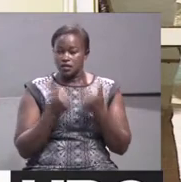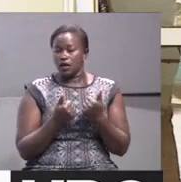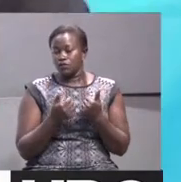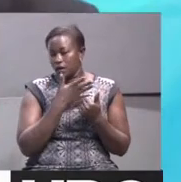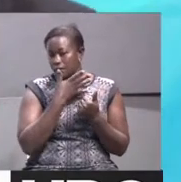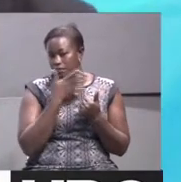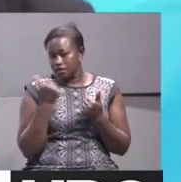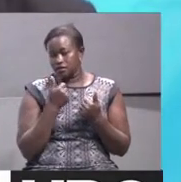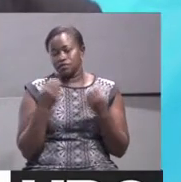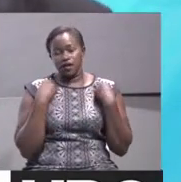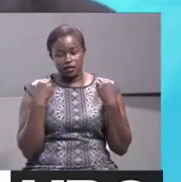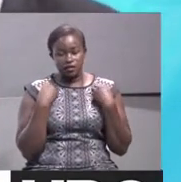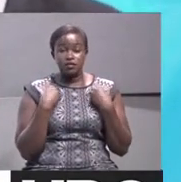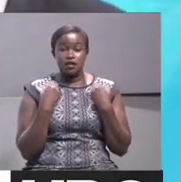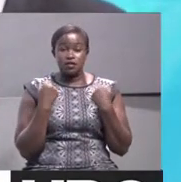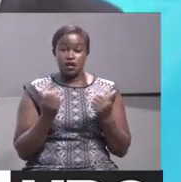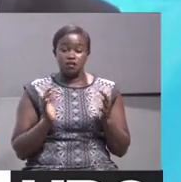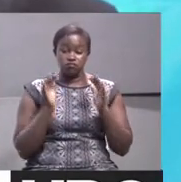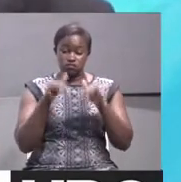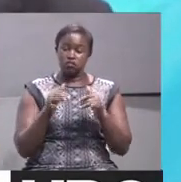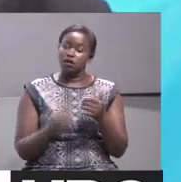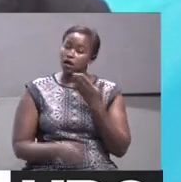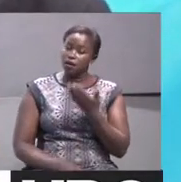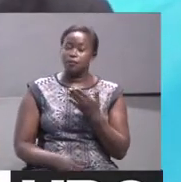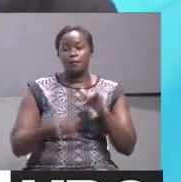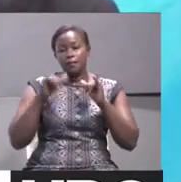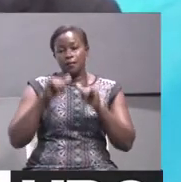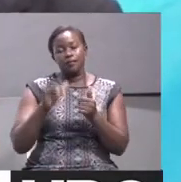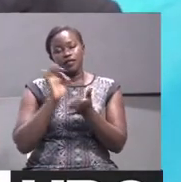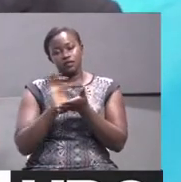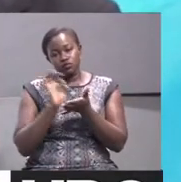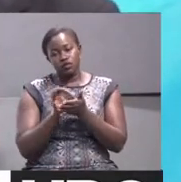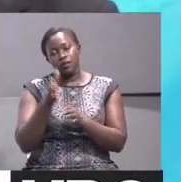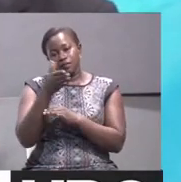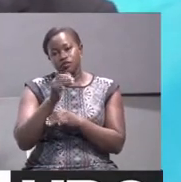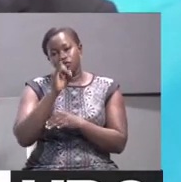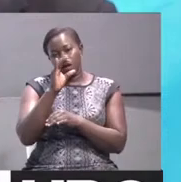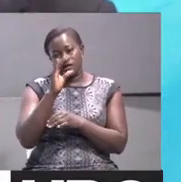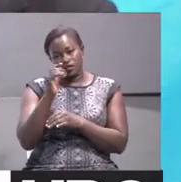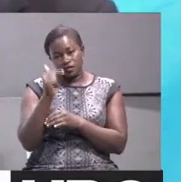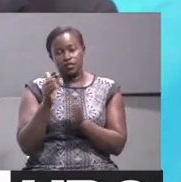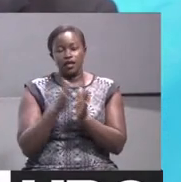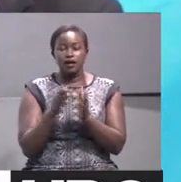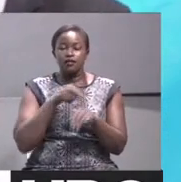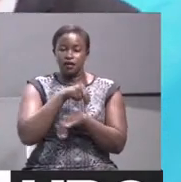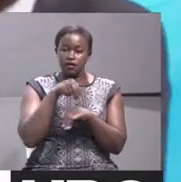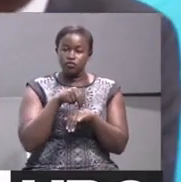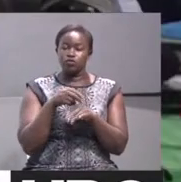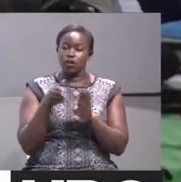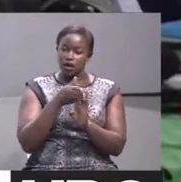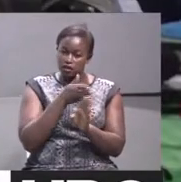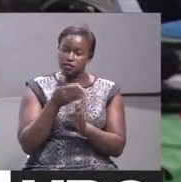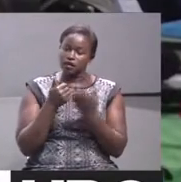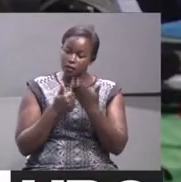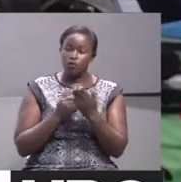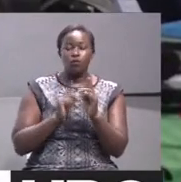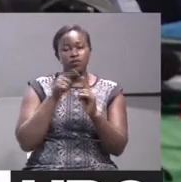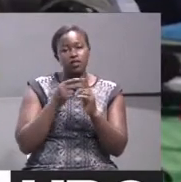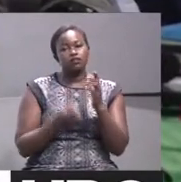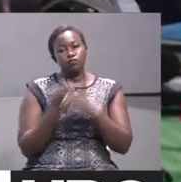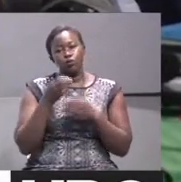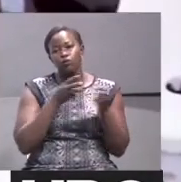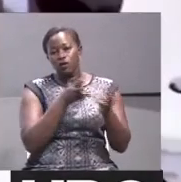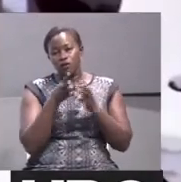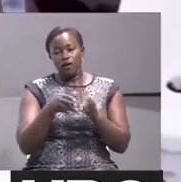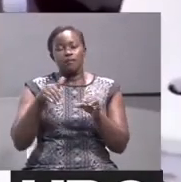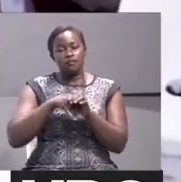adopt. The event, which was presided over by the Permanent Secretary, Minister of ICT and National Guidance, aimed at forging ways through which member